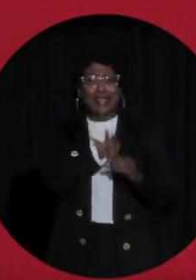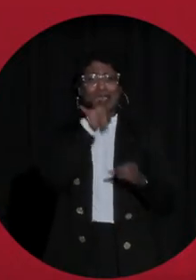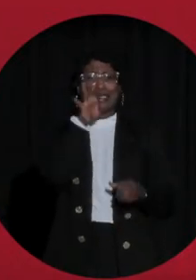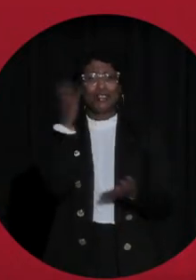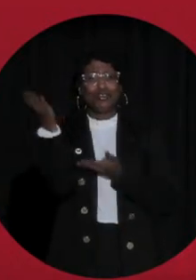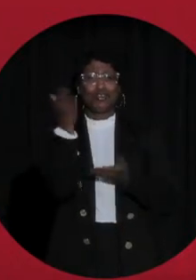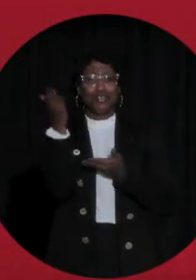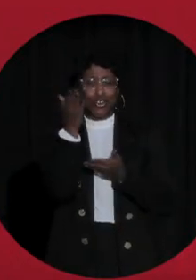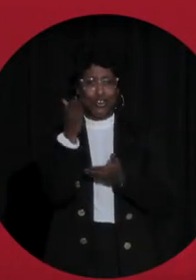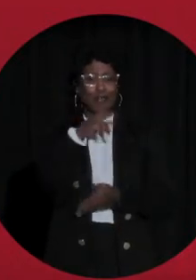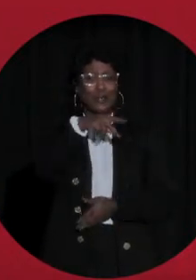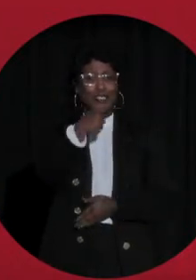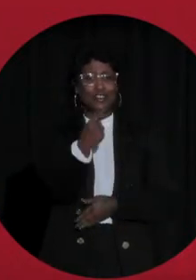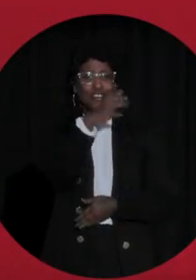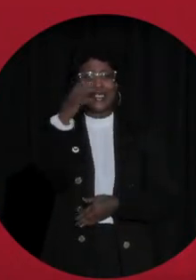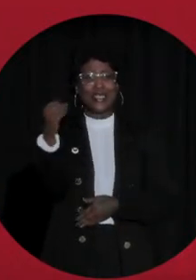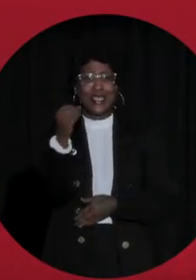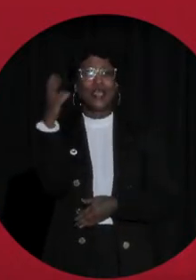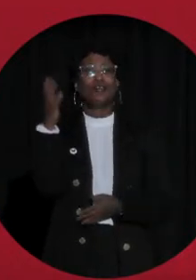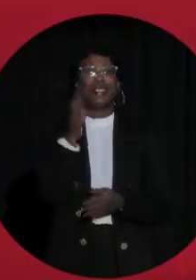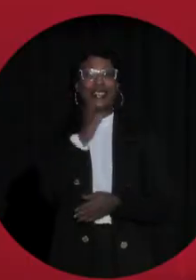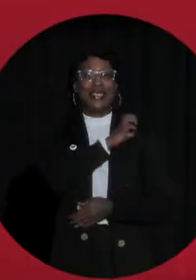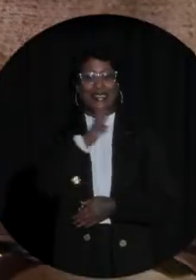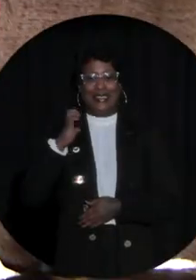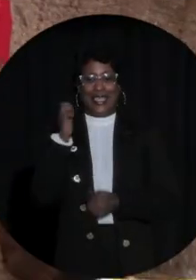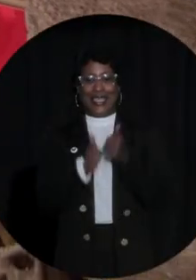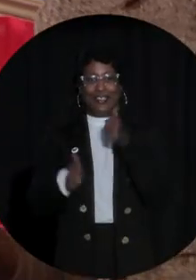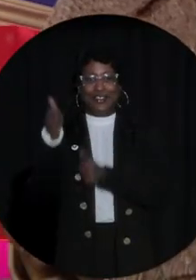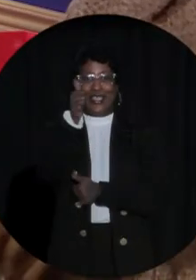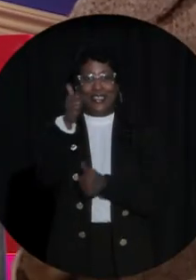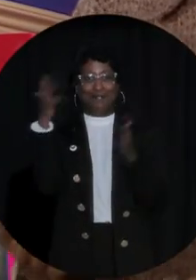the Prince George's County Executive.